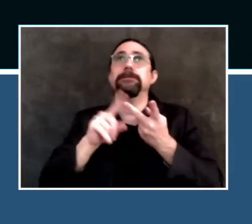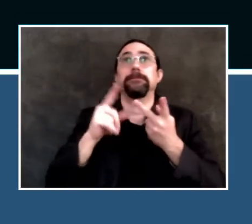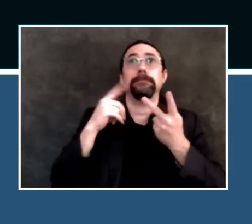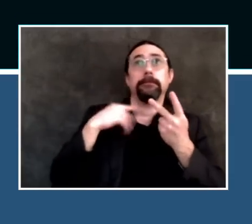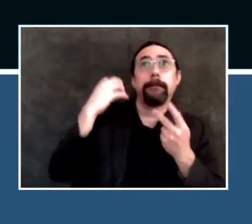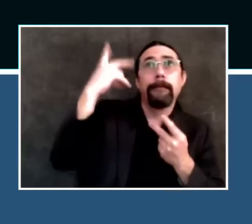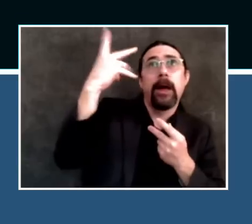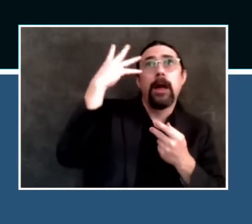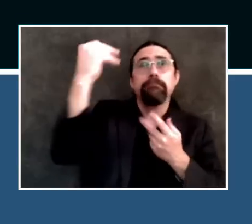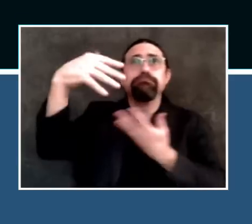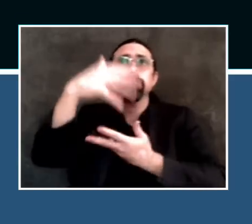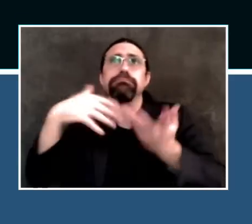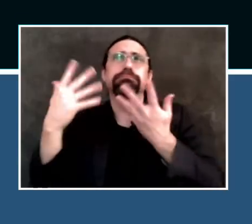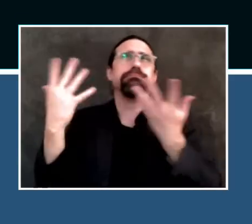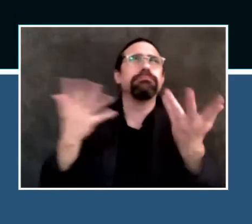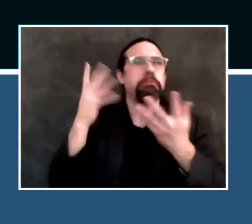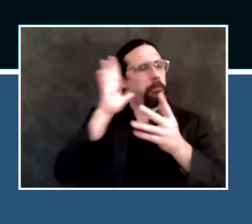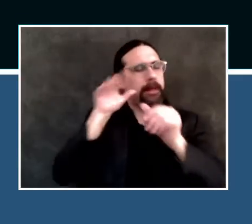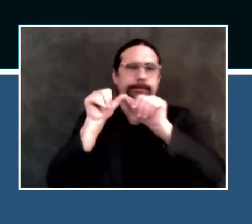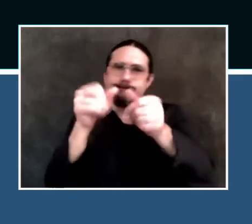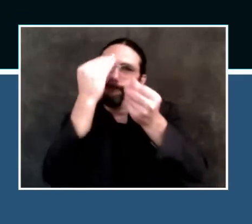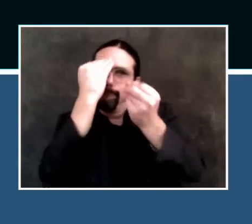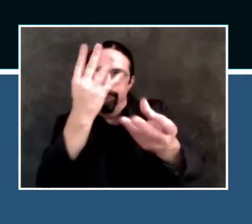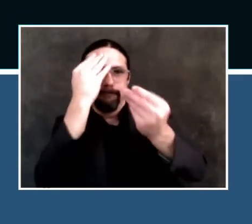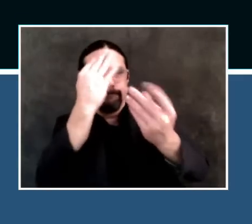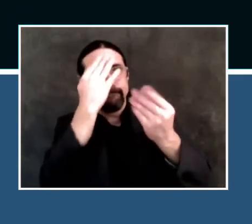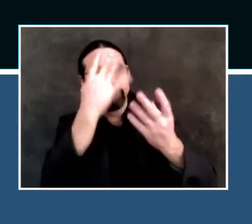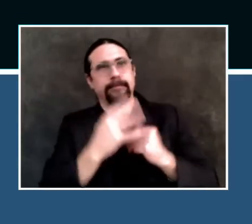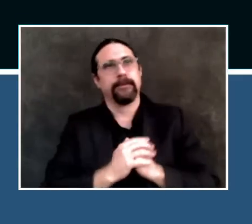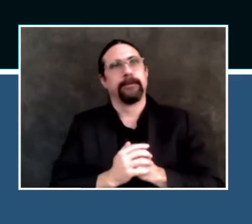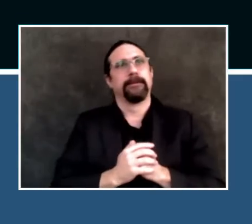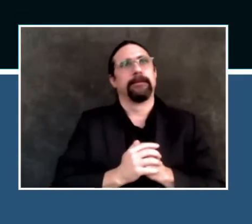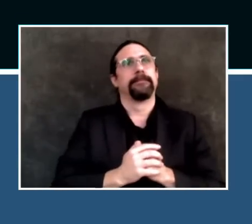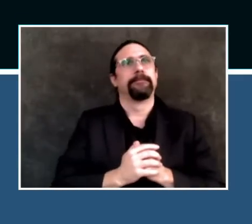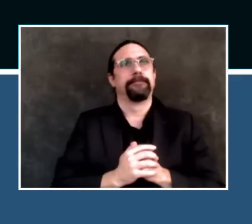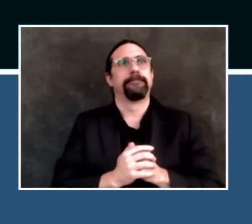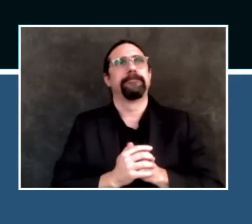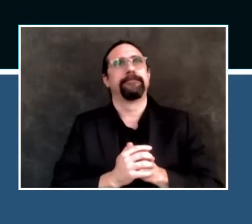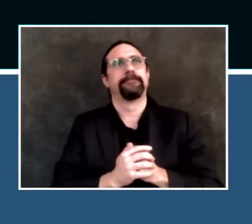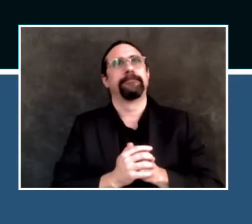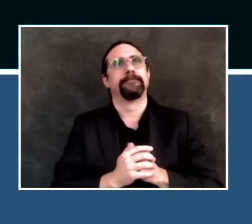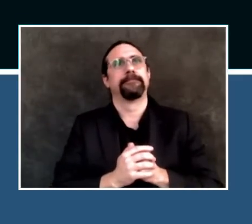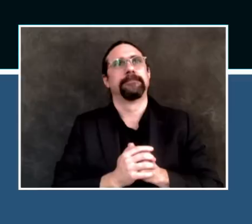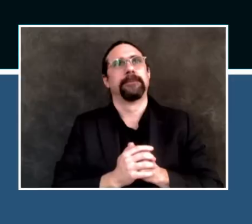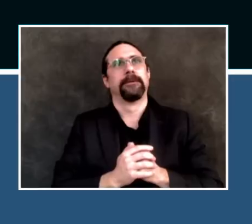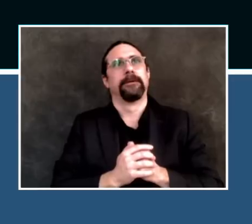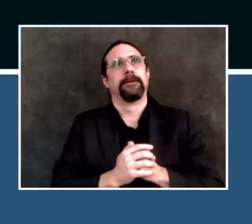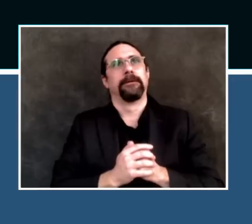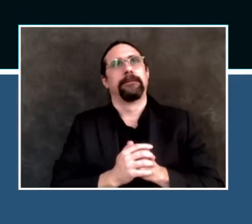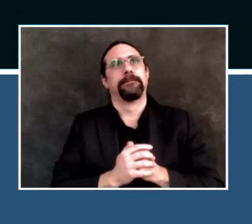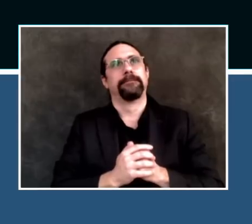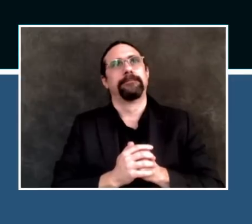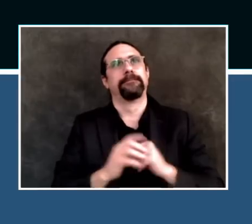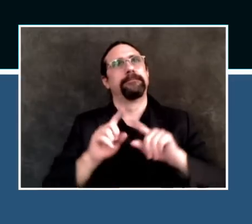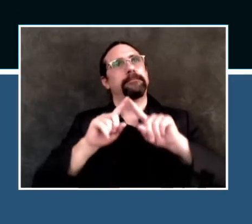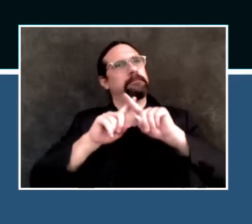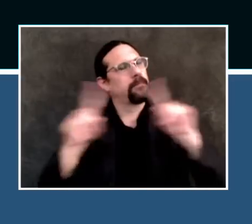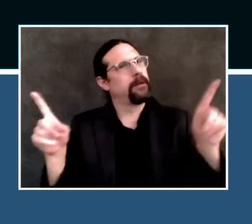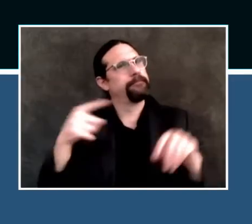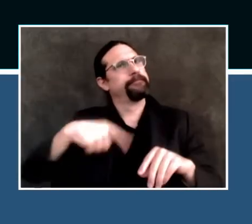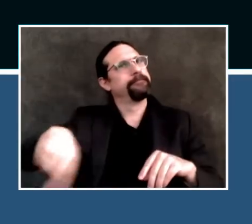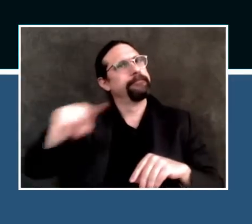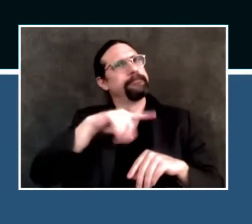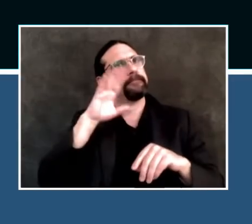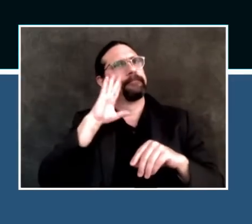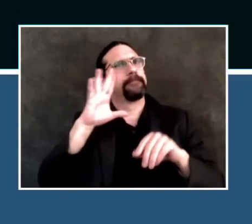are getting better, we will not relax any of the tough standards, the restrictions in place now. So I want us all to get to that